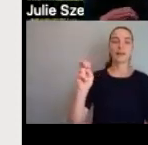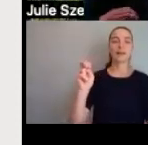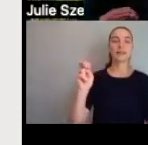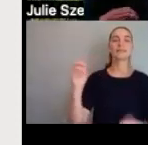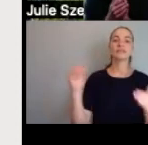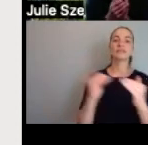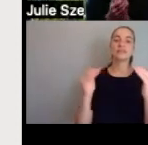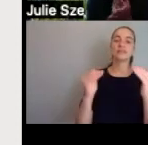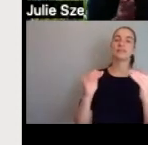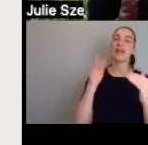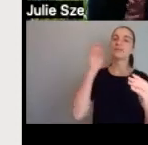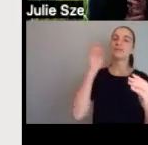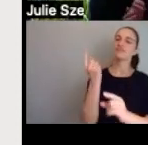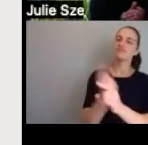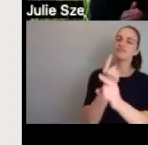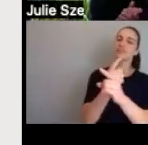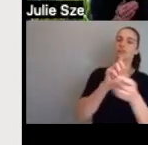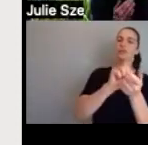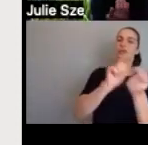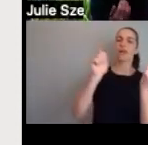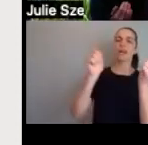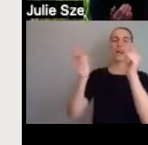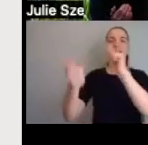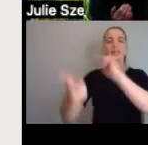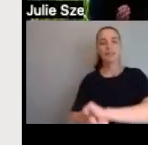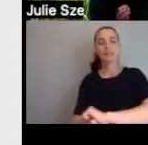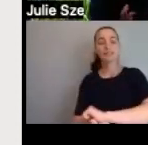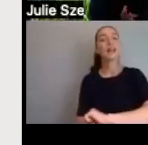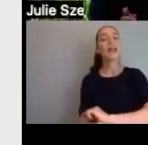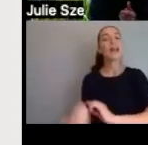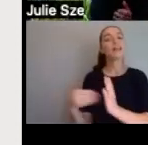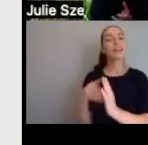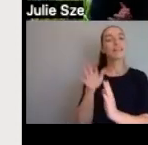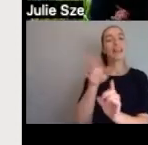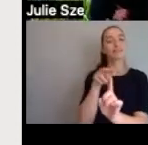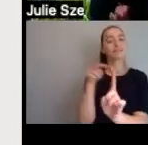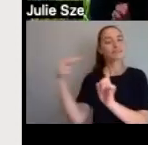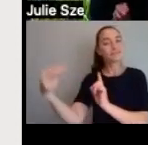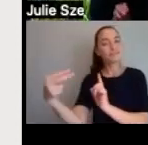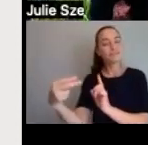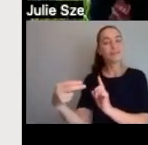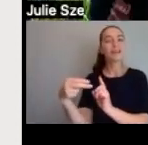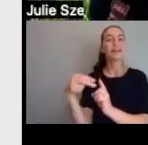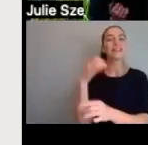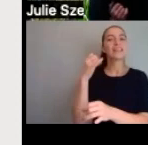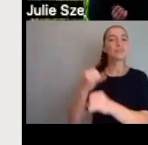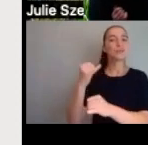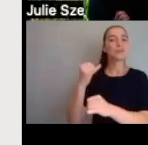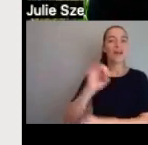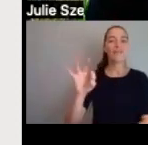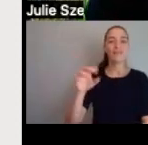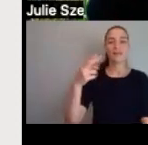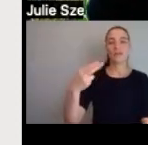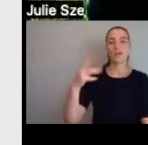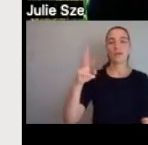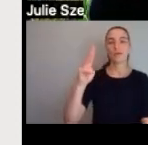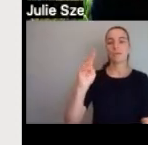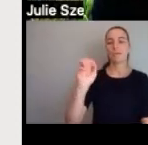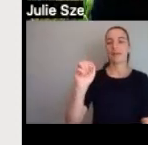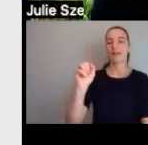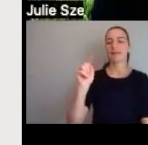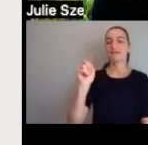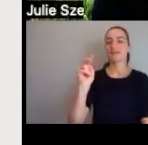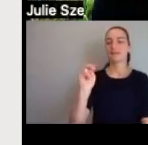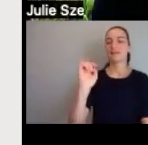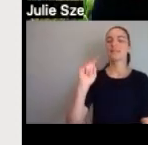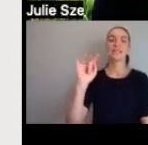so in that spirit, I will have it be a very interdisciplinary talk. I wanted to, let